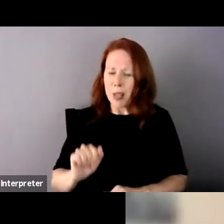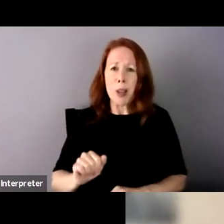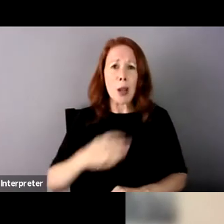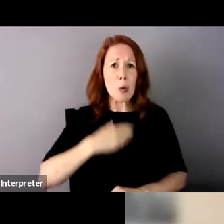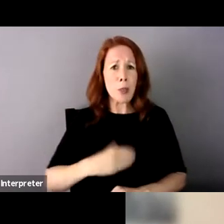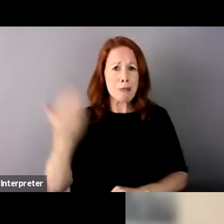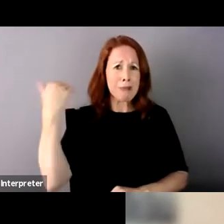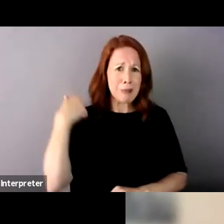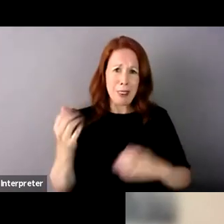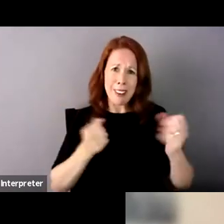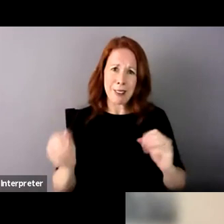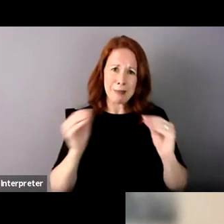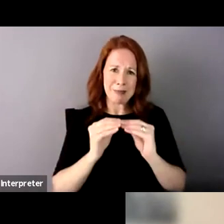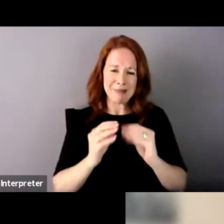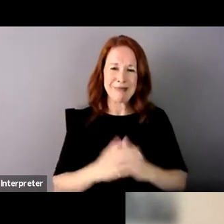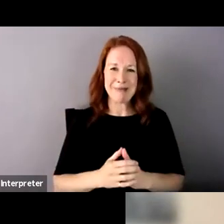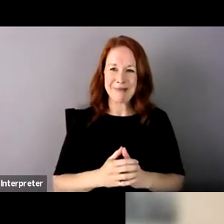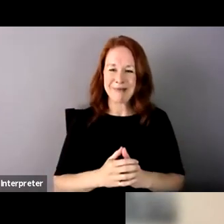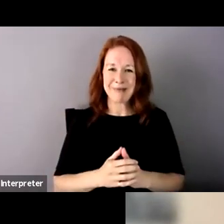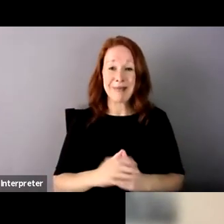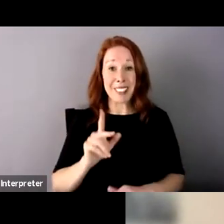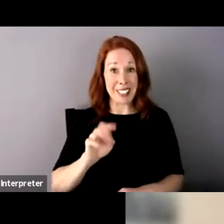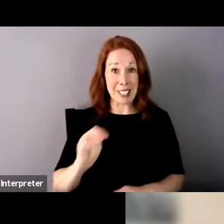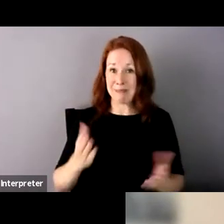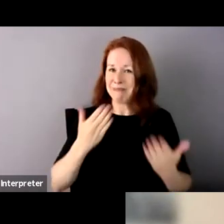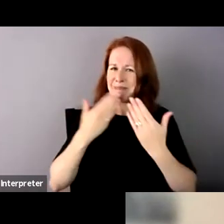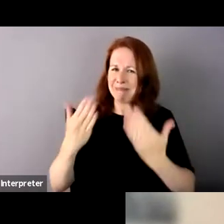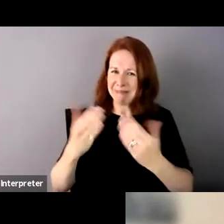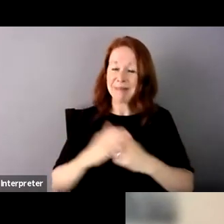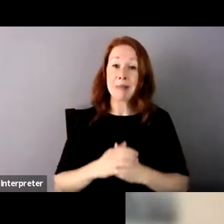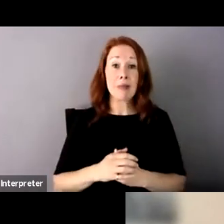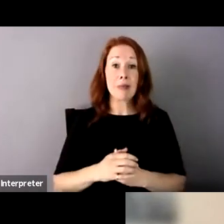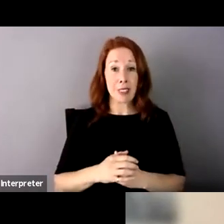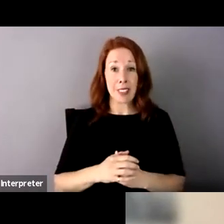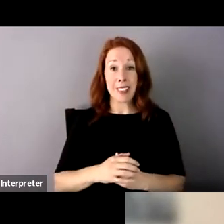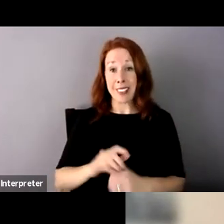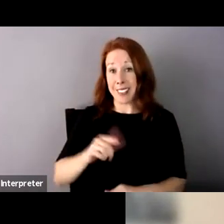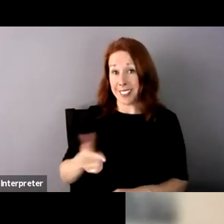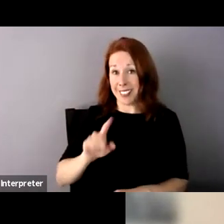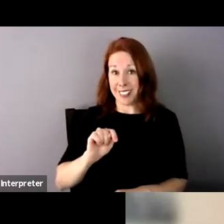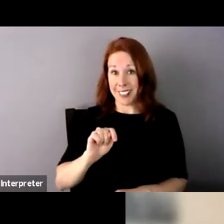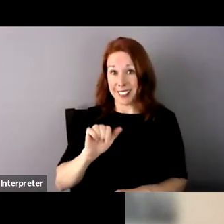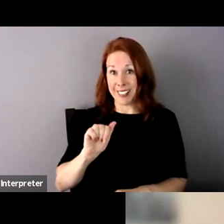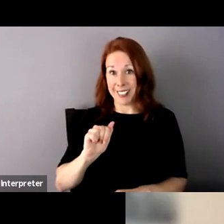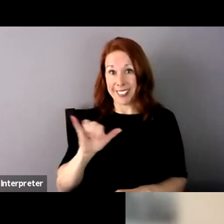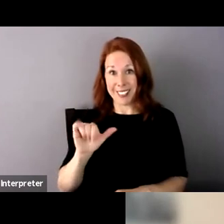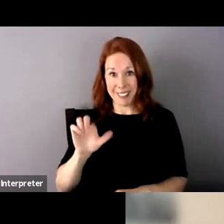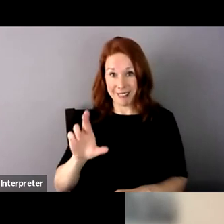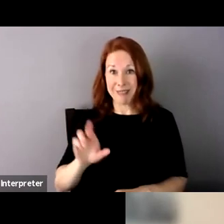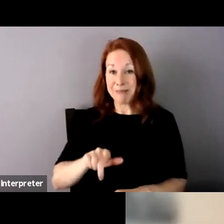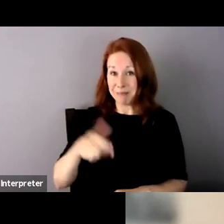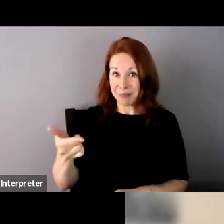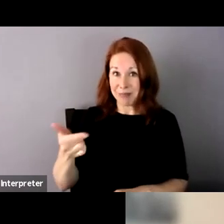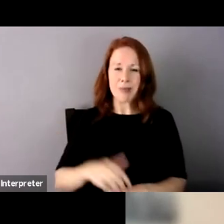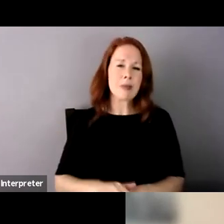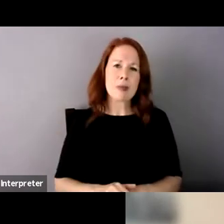Thank you. Taylor, the question was about, to refresh you, why is it